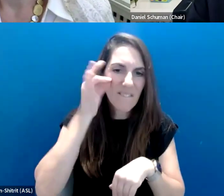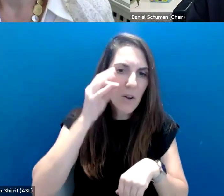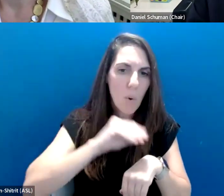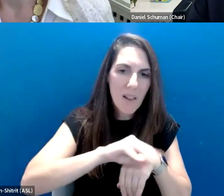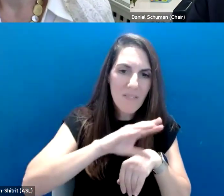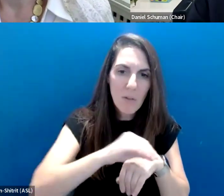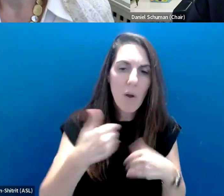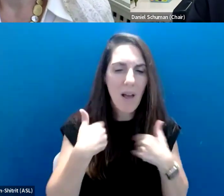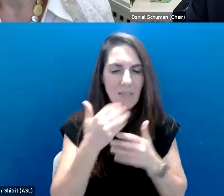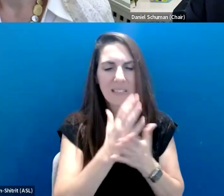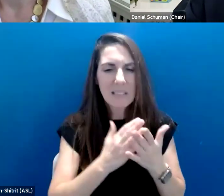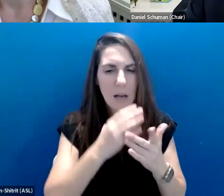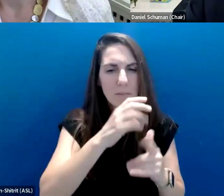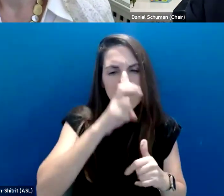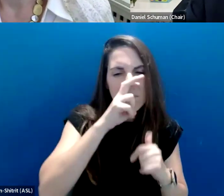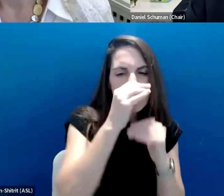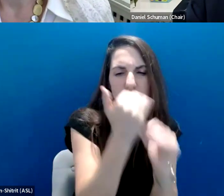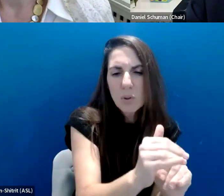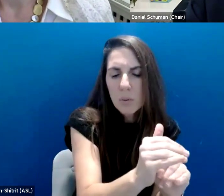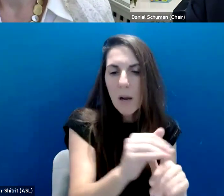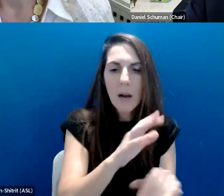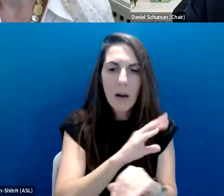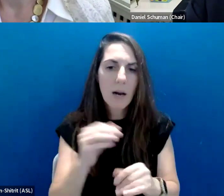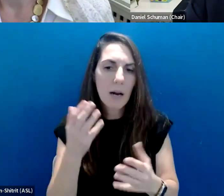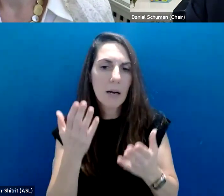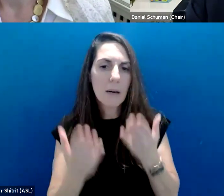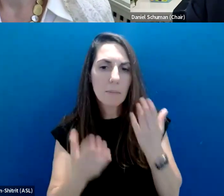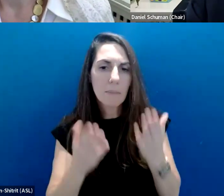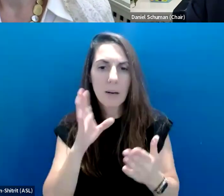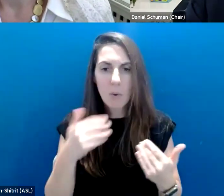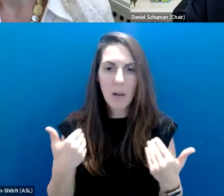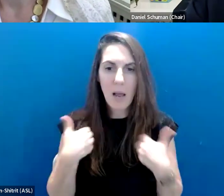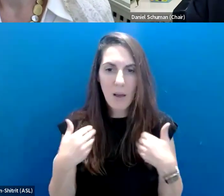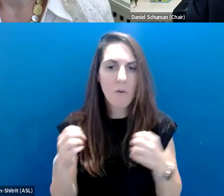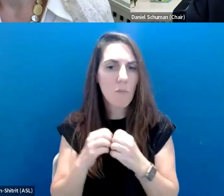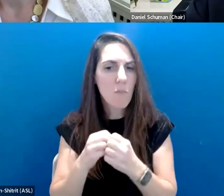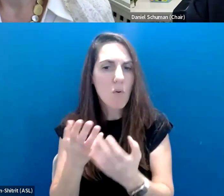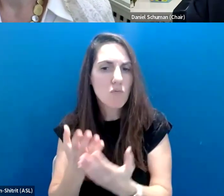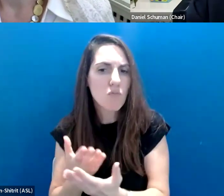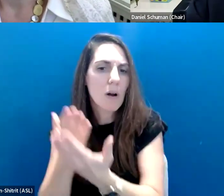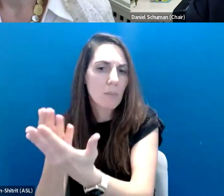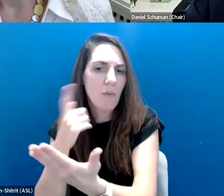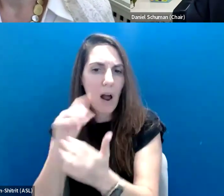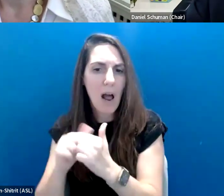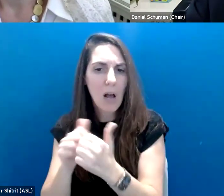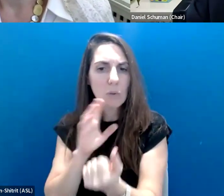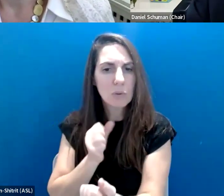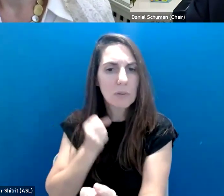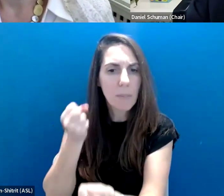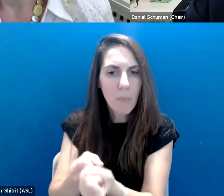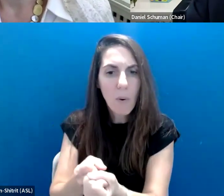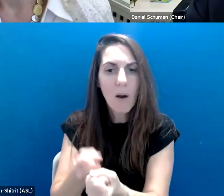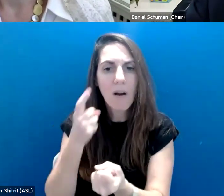how we operate. And there may be space for one of our recommendations to be how do we support a better version of a multi-stakeholder